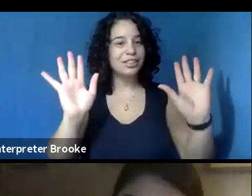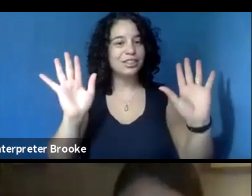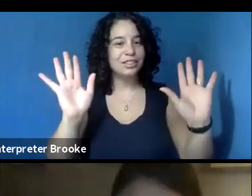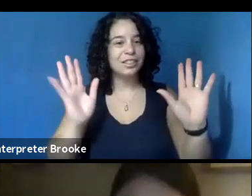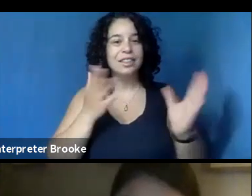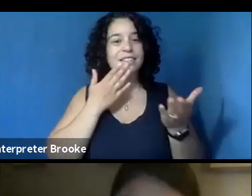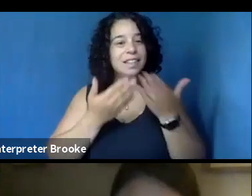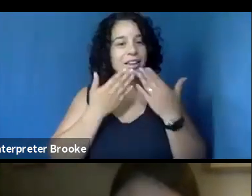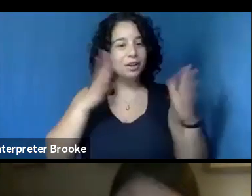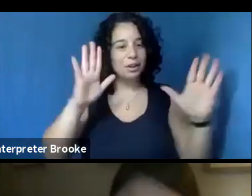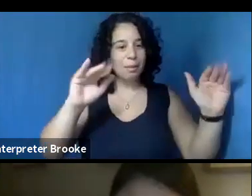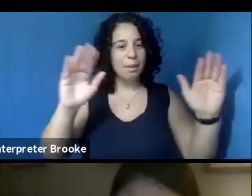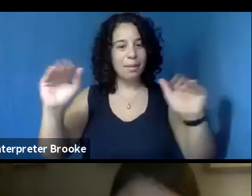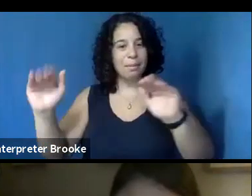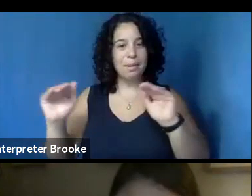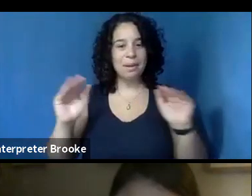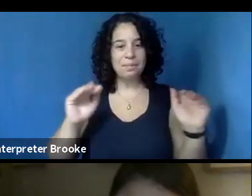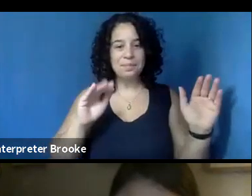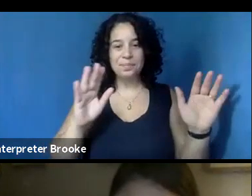Thank you. Bye-bye.